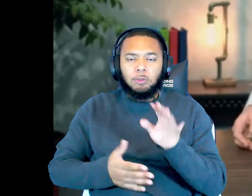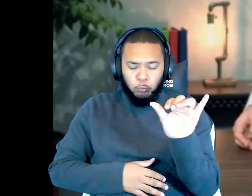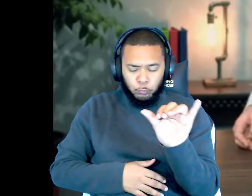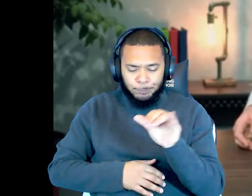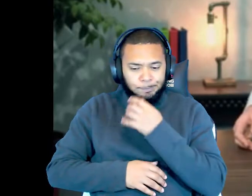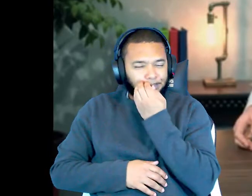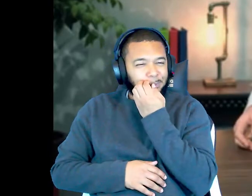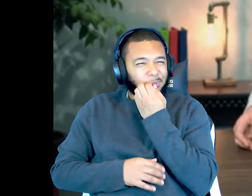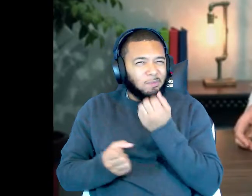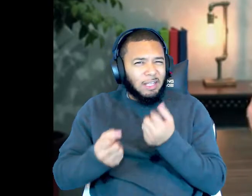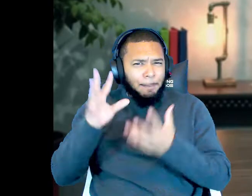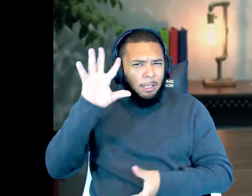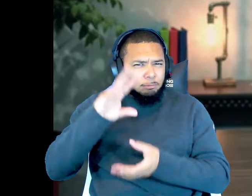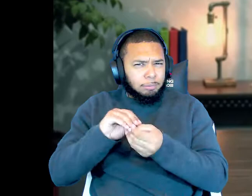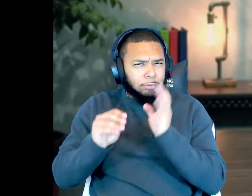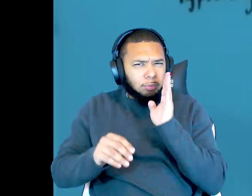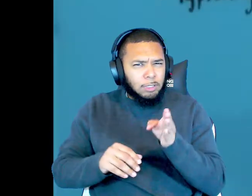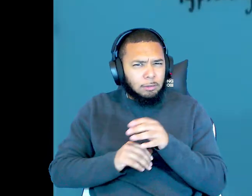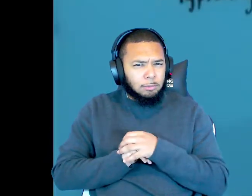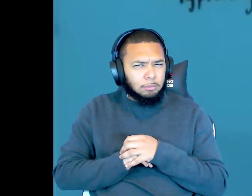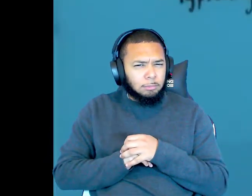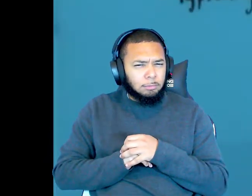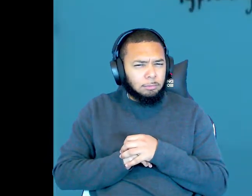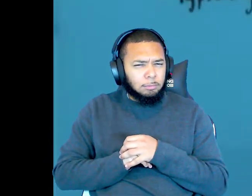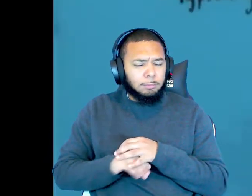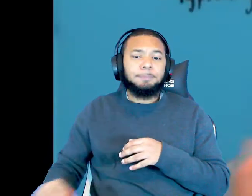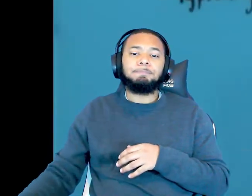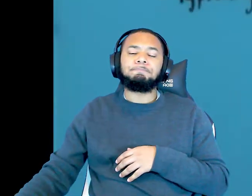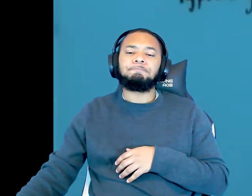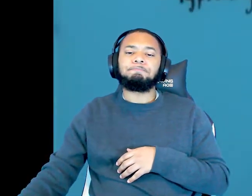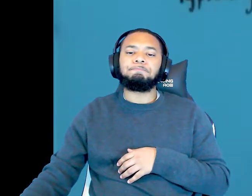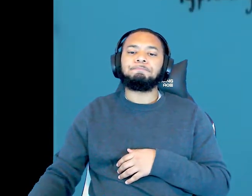much money is that going to be? Let's take a look.